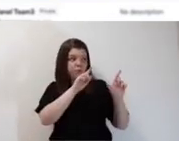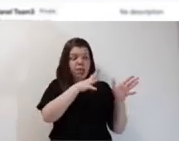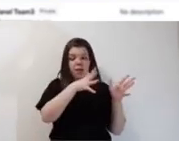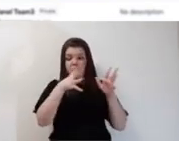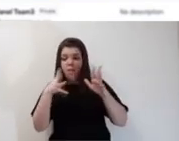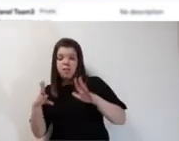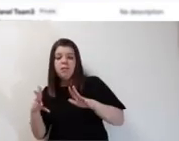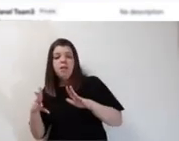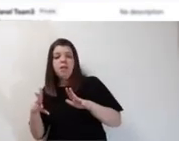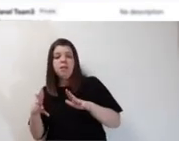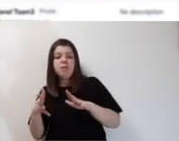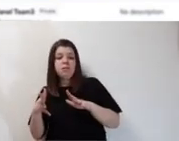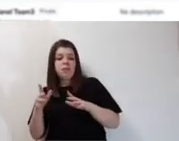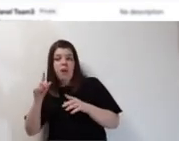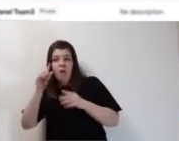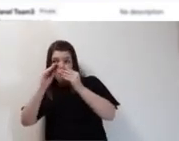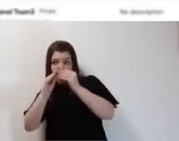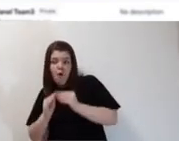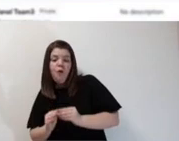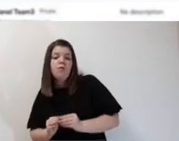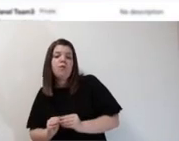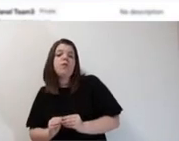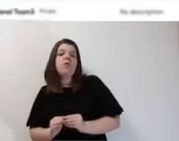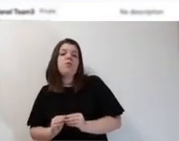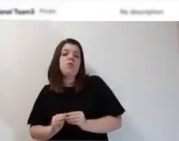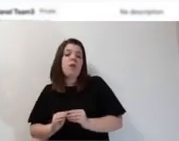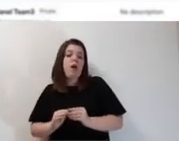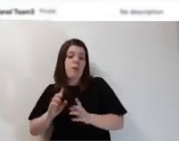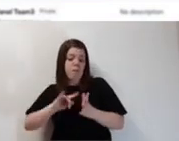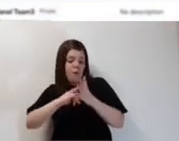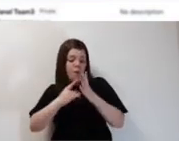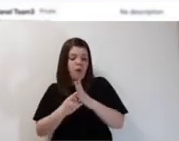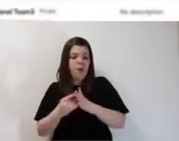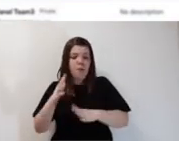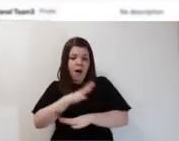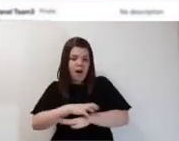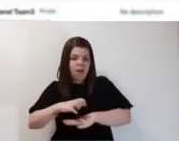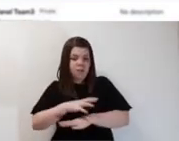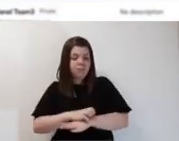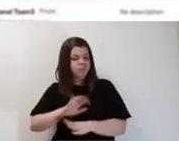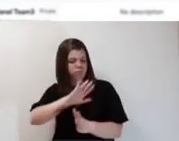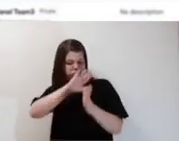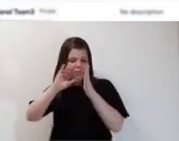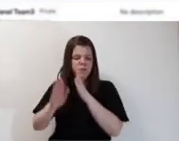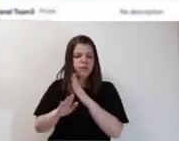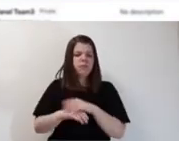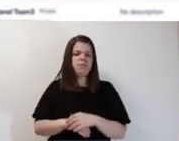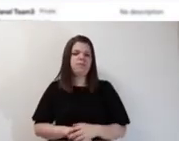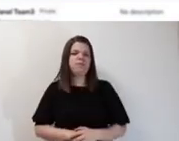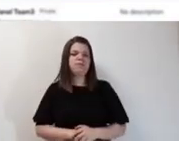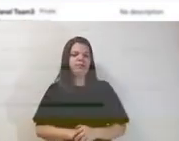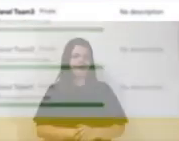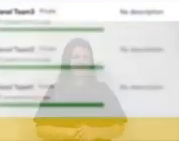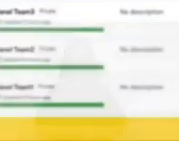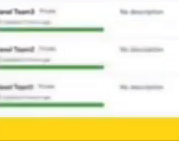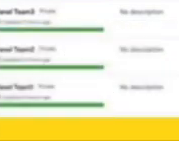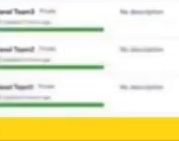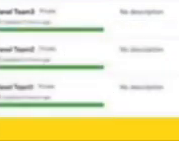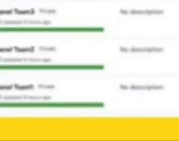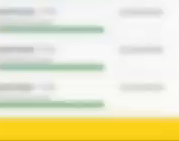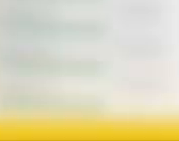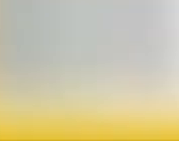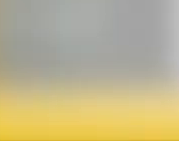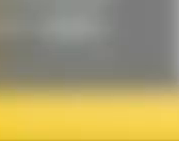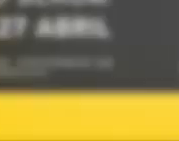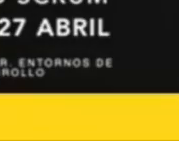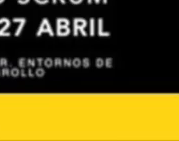Kanban panel can be handmade with POSIT in a classroom as well as the virtual one.